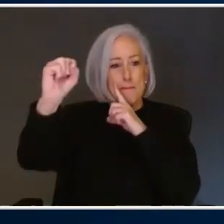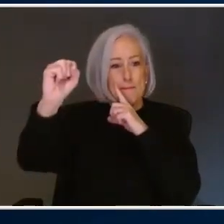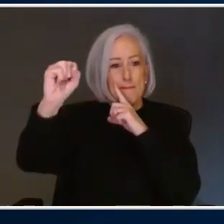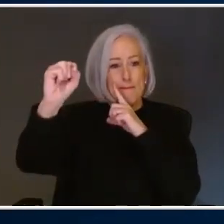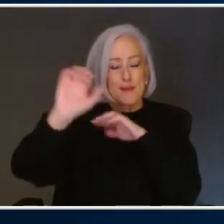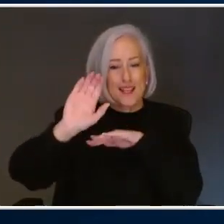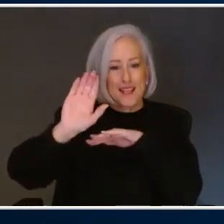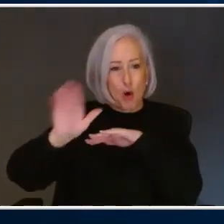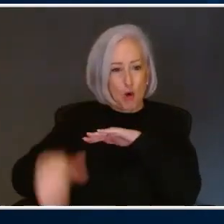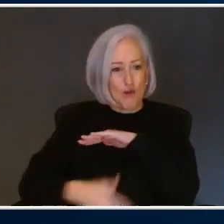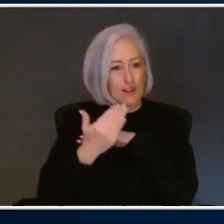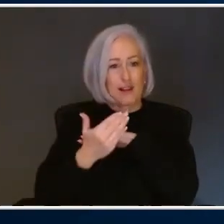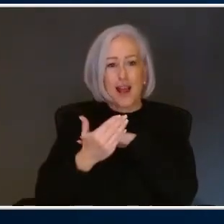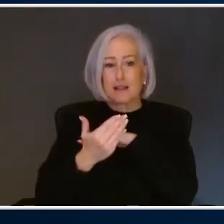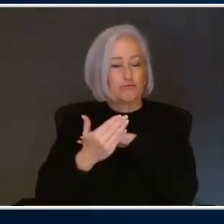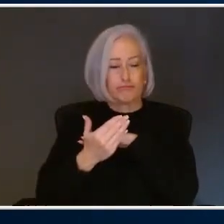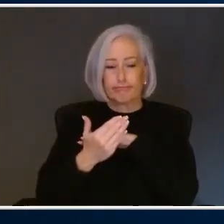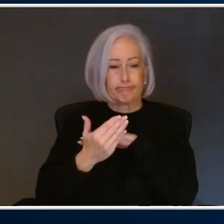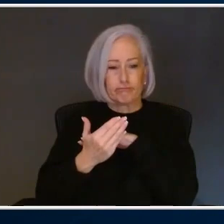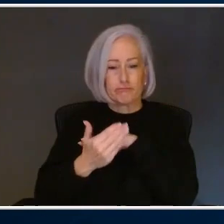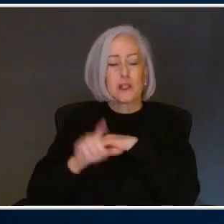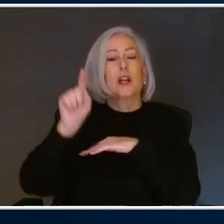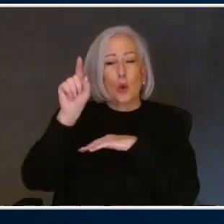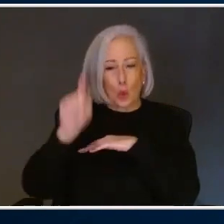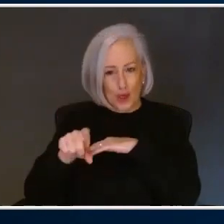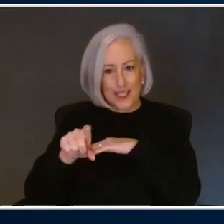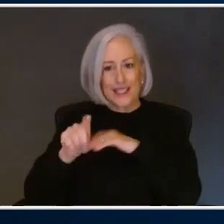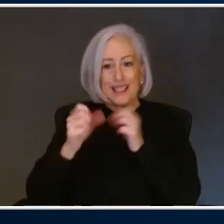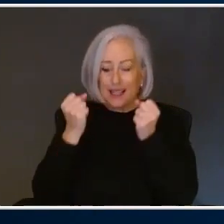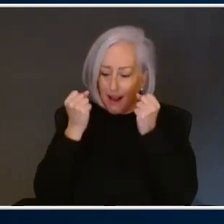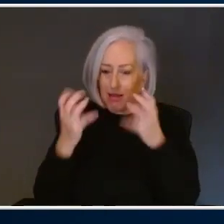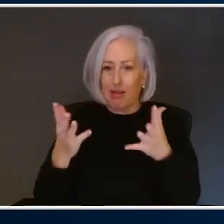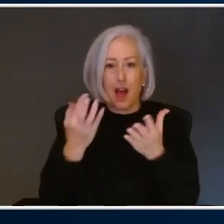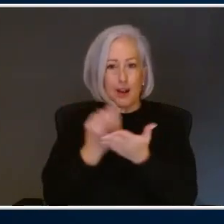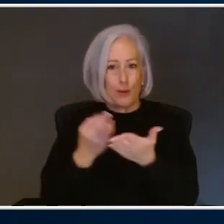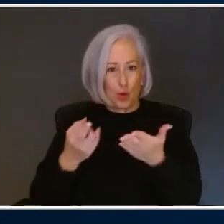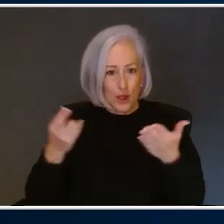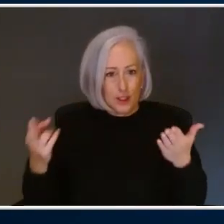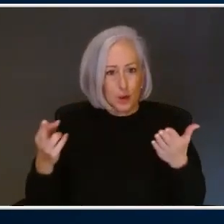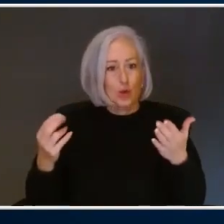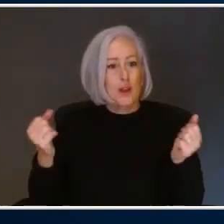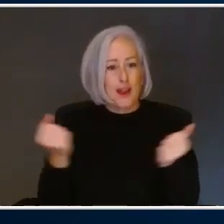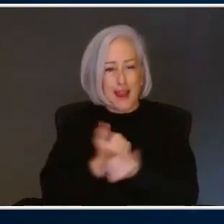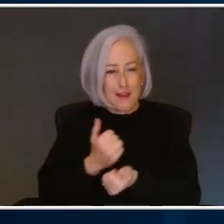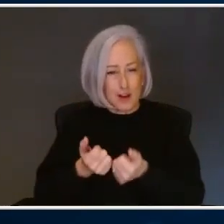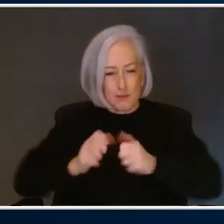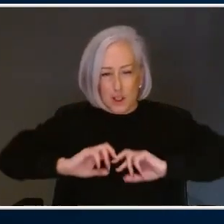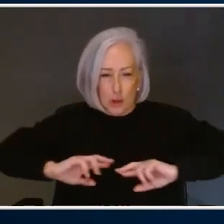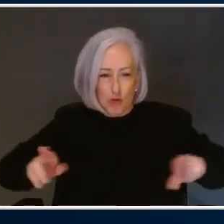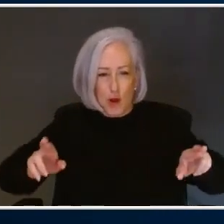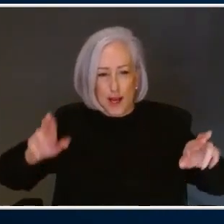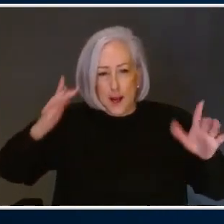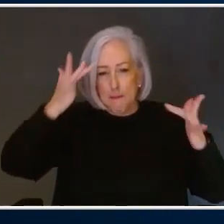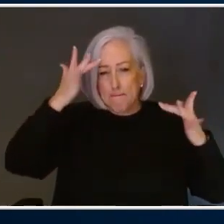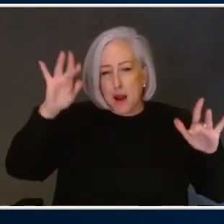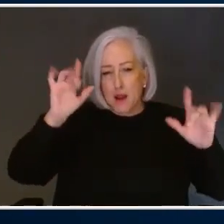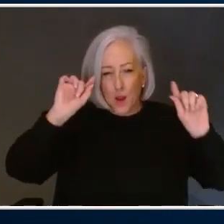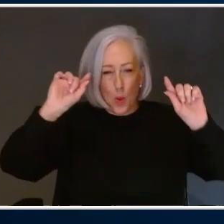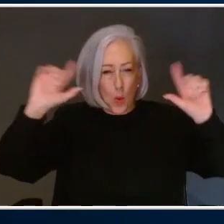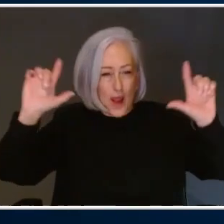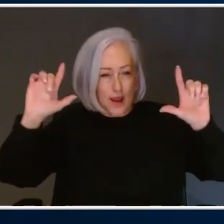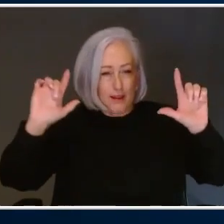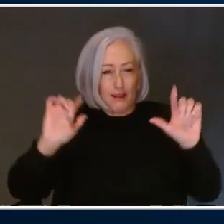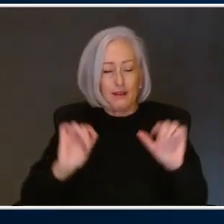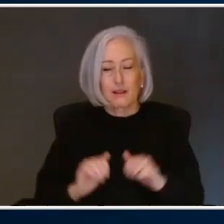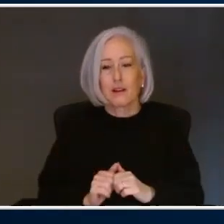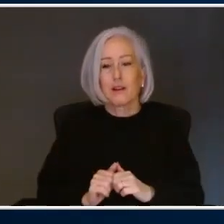needed all of our resources on hand, everybody on their A game, after a reasonable night of